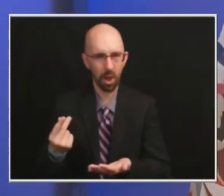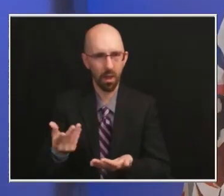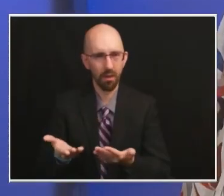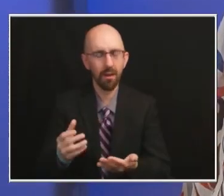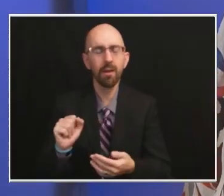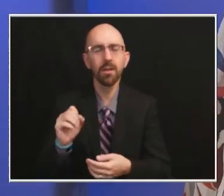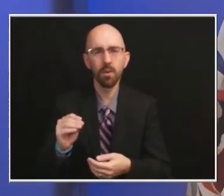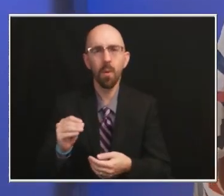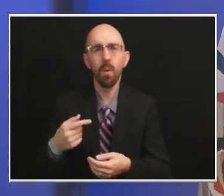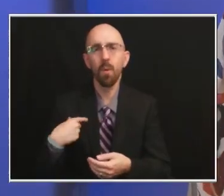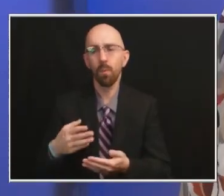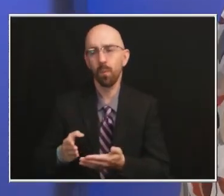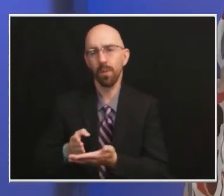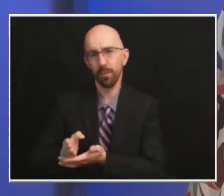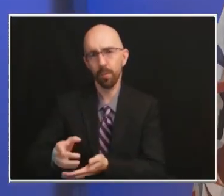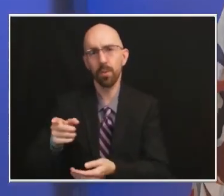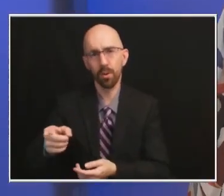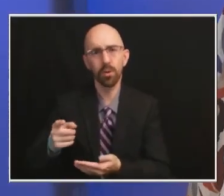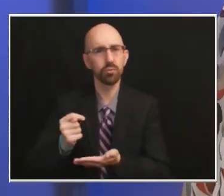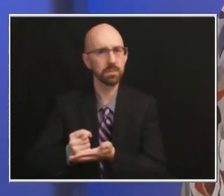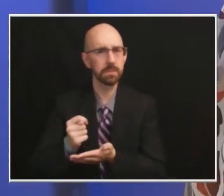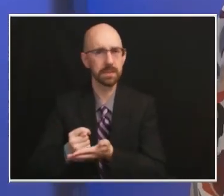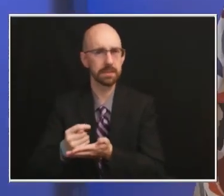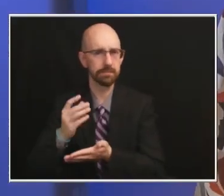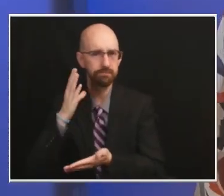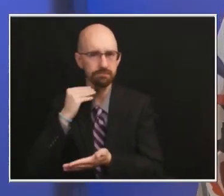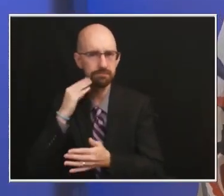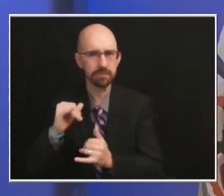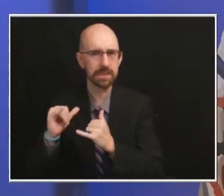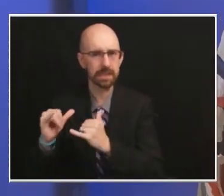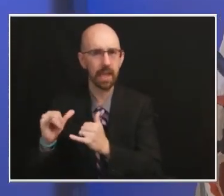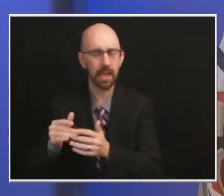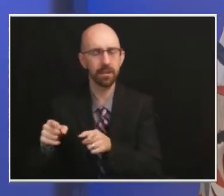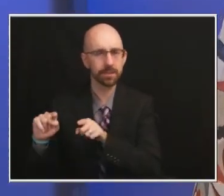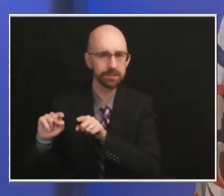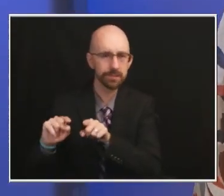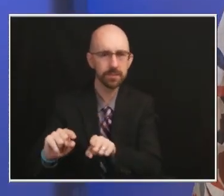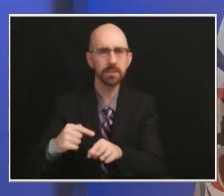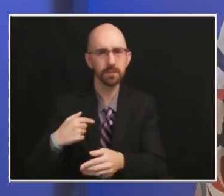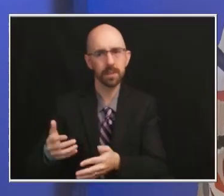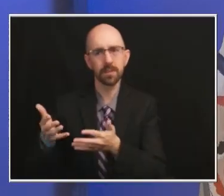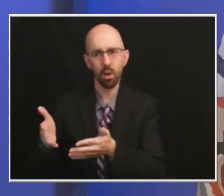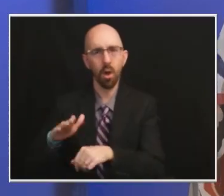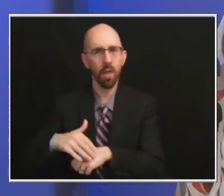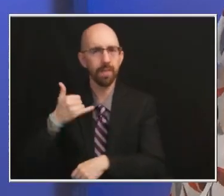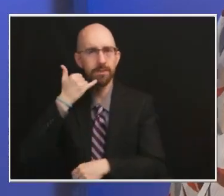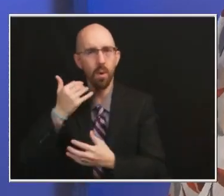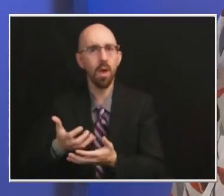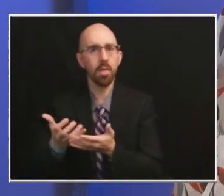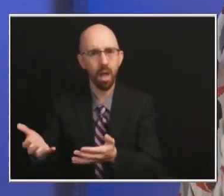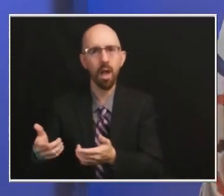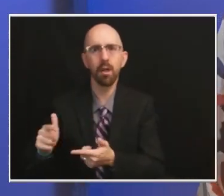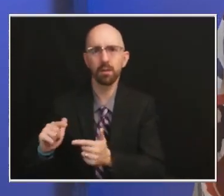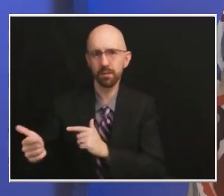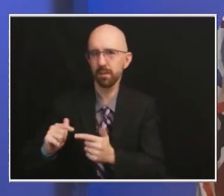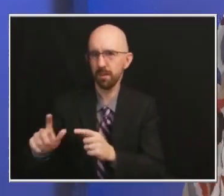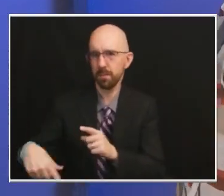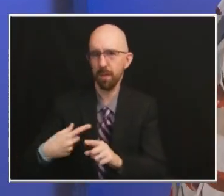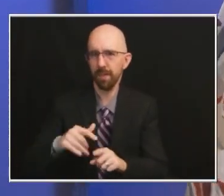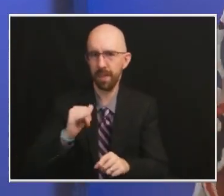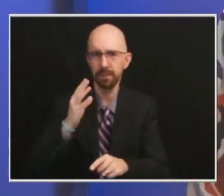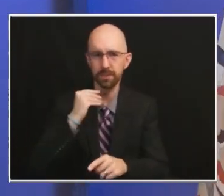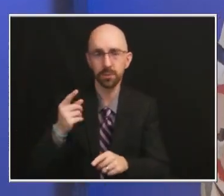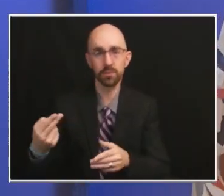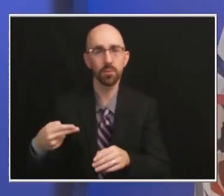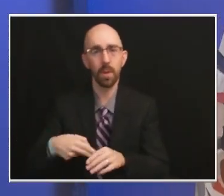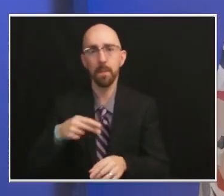we went through treatments together. We supported each other. We talked on the phone a lot. And then she joined the Pink Warriors, and so